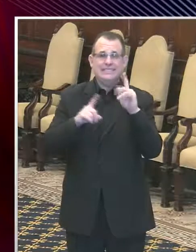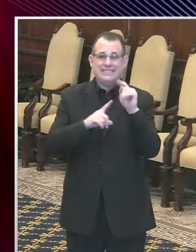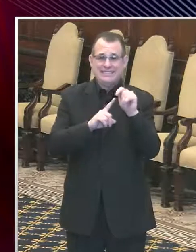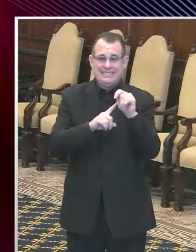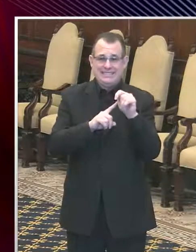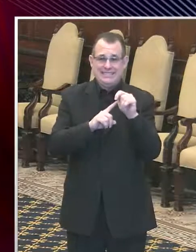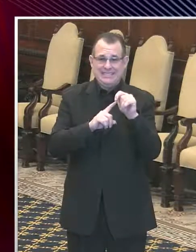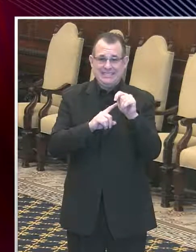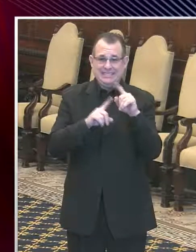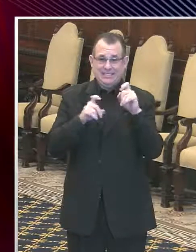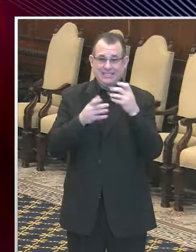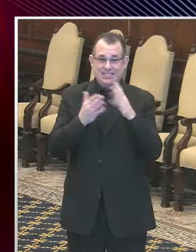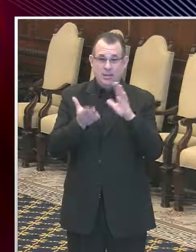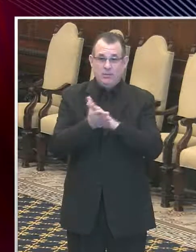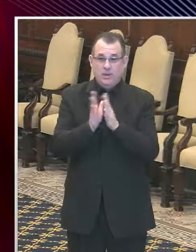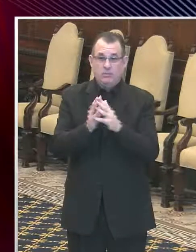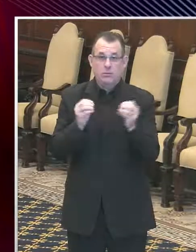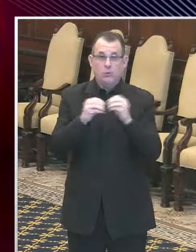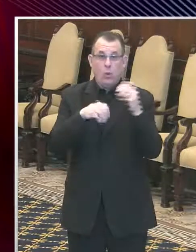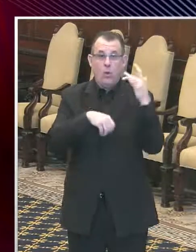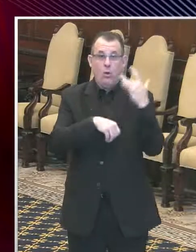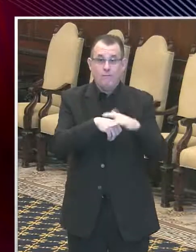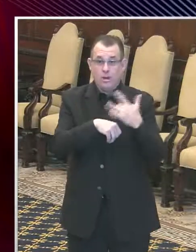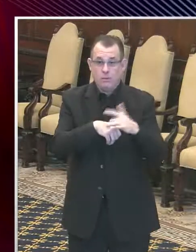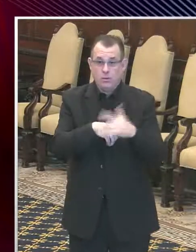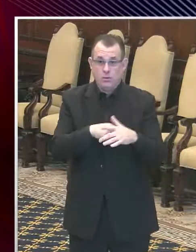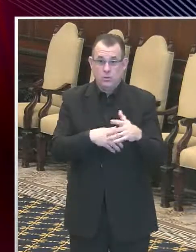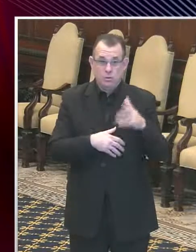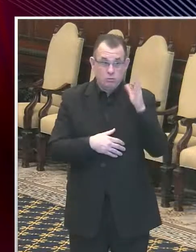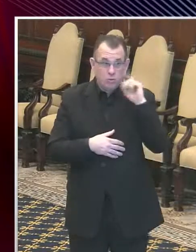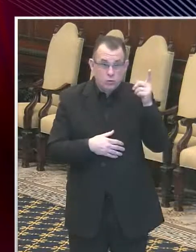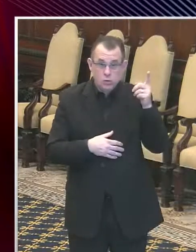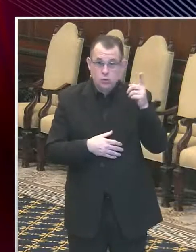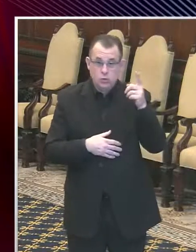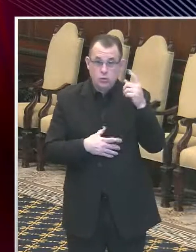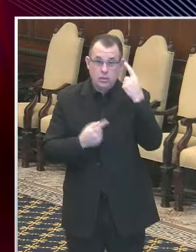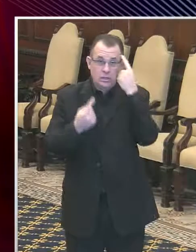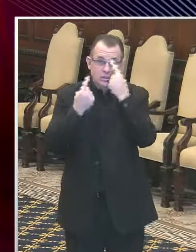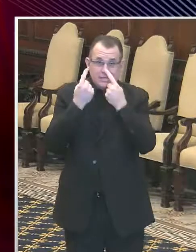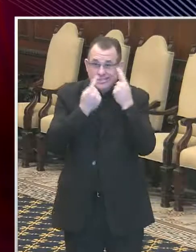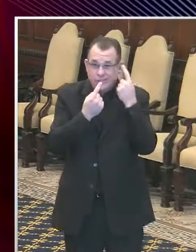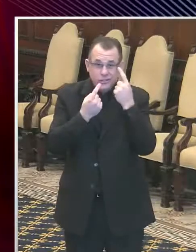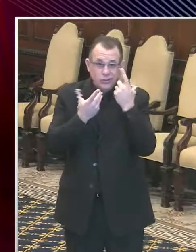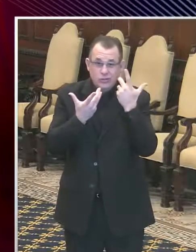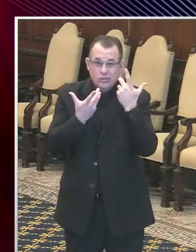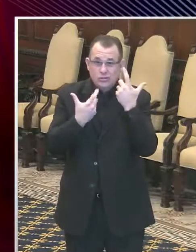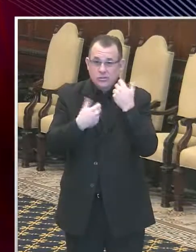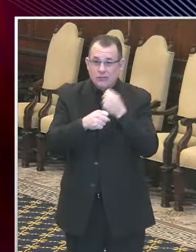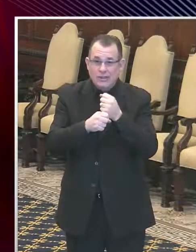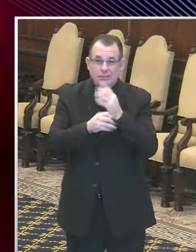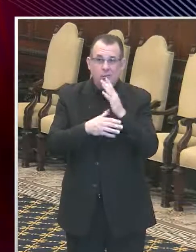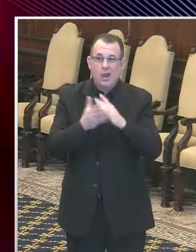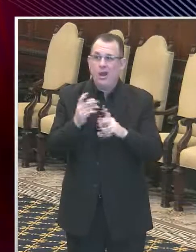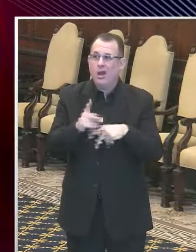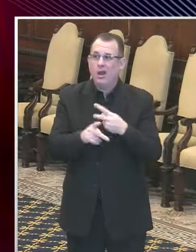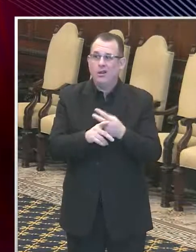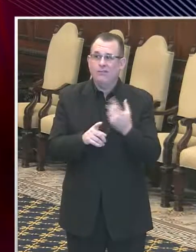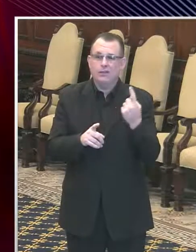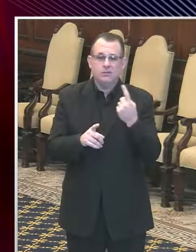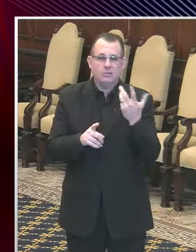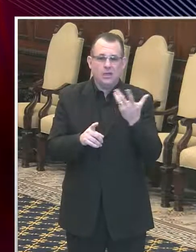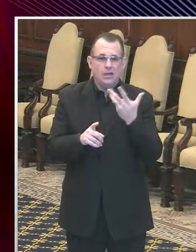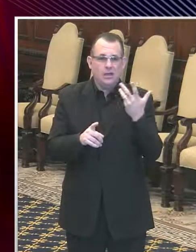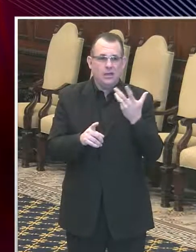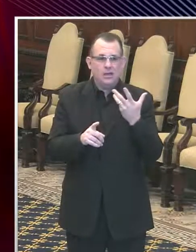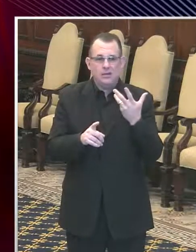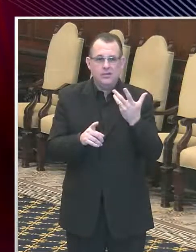testing stuff becomes more available, will you consider creating some type of, as the mayor just brought